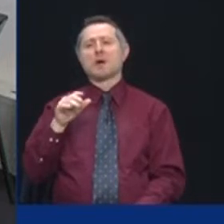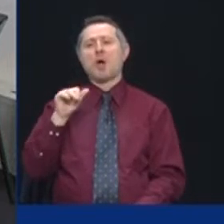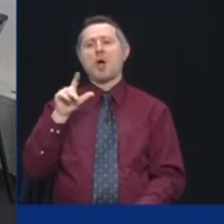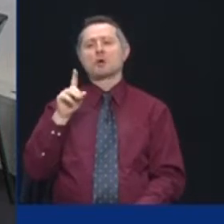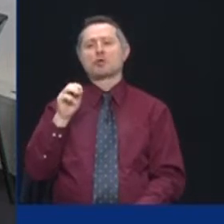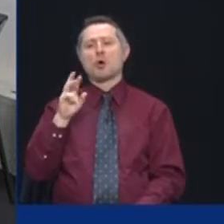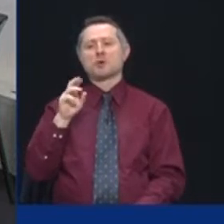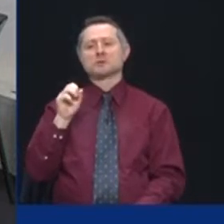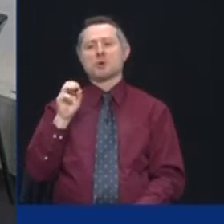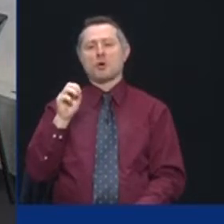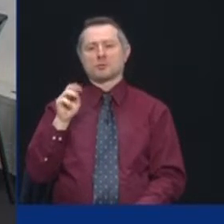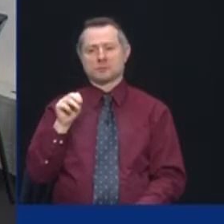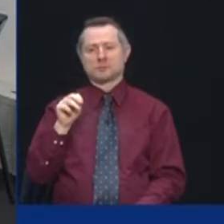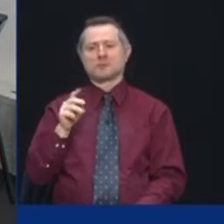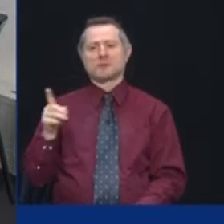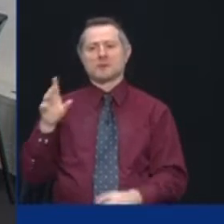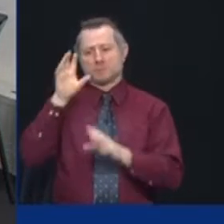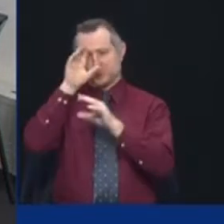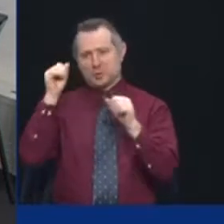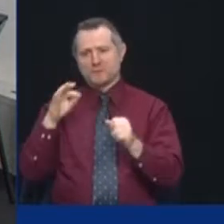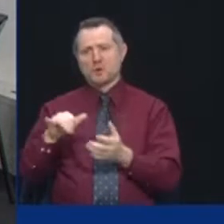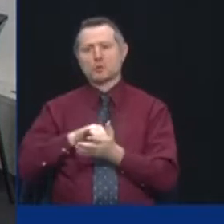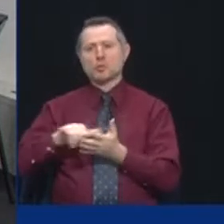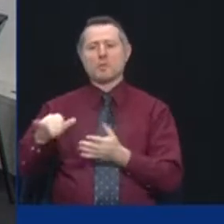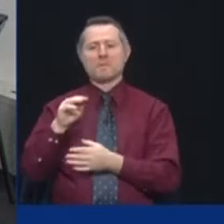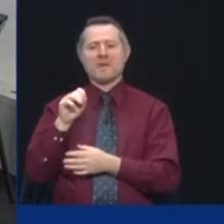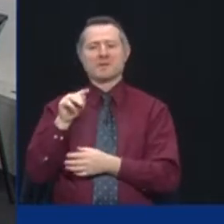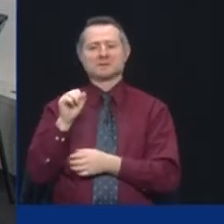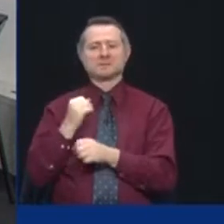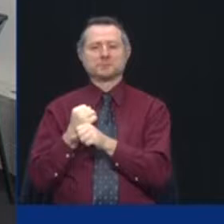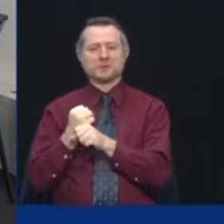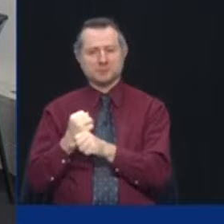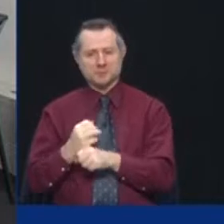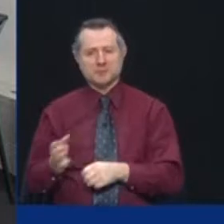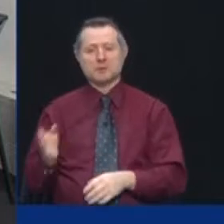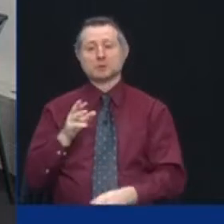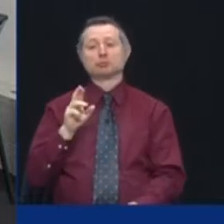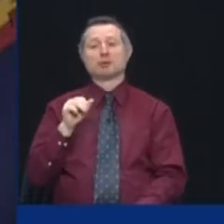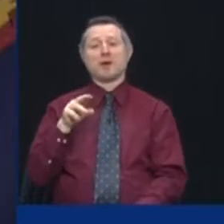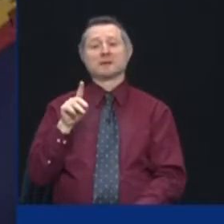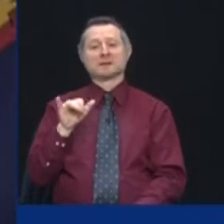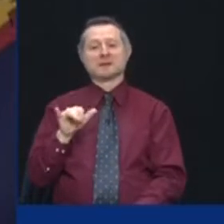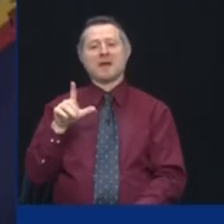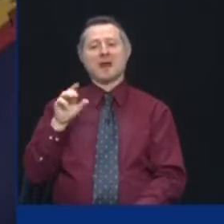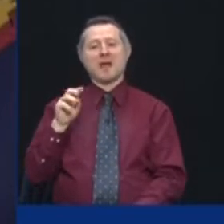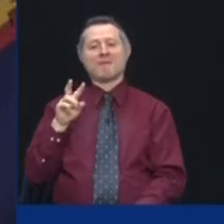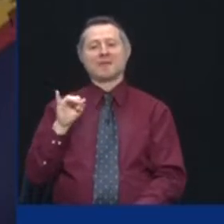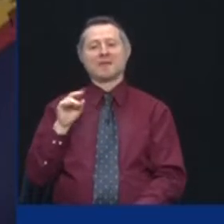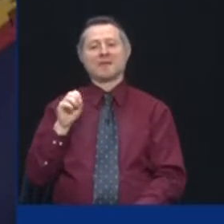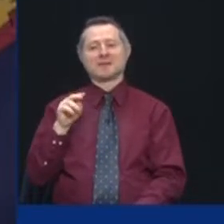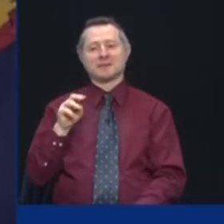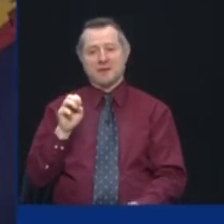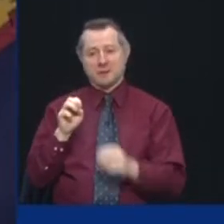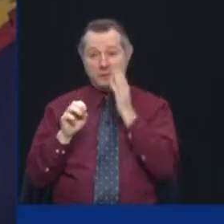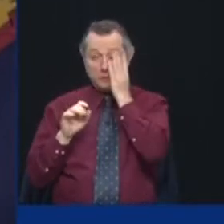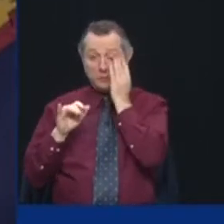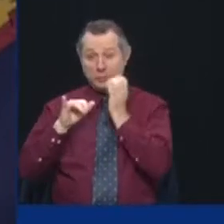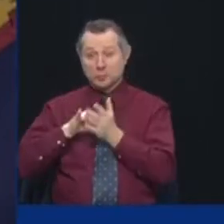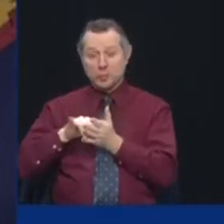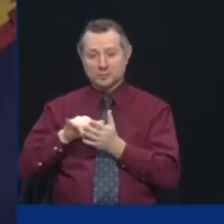New York Mets. Randy Levine, who's the president of the New York Yankees. I want to thank them very much for being